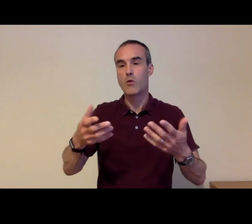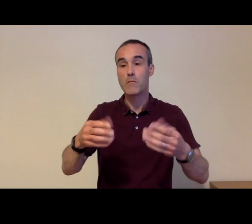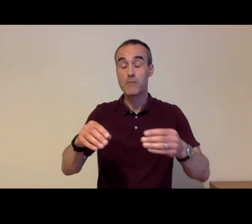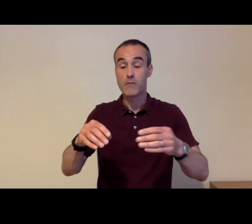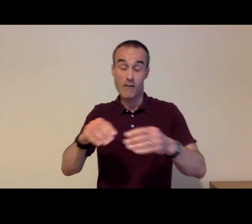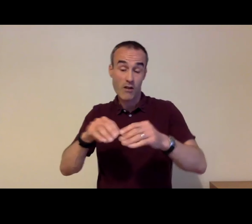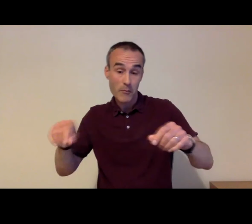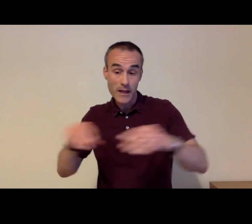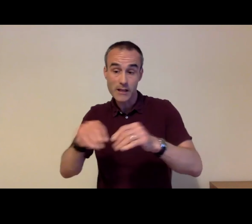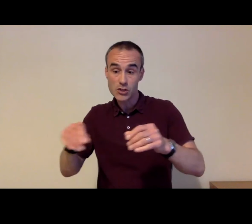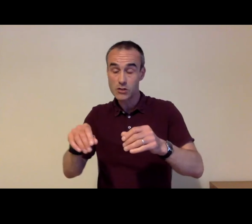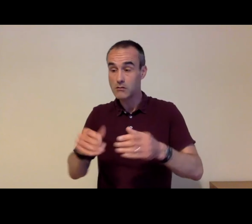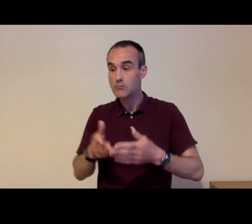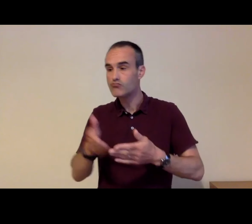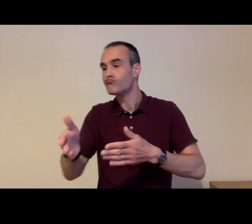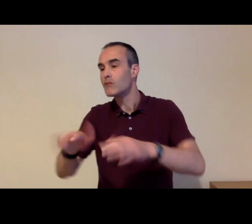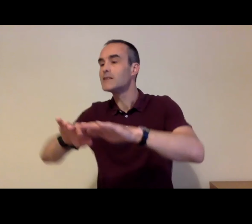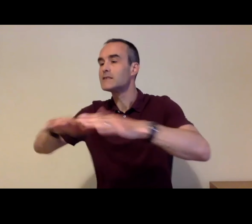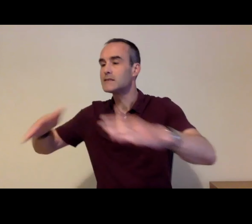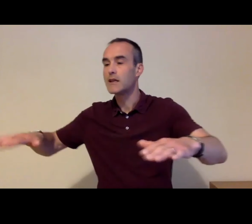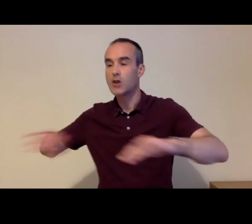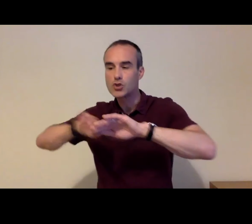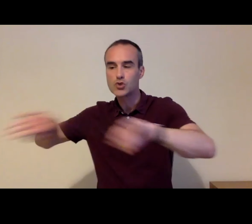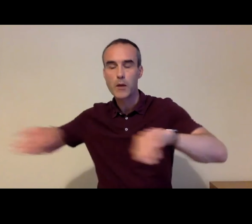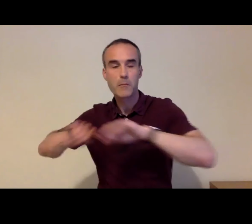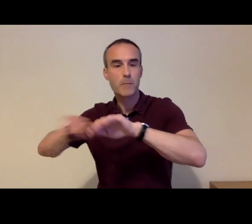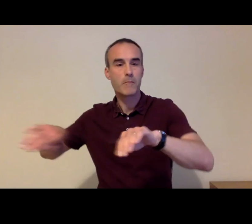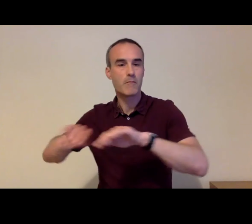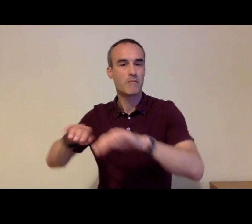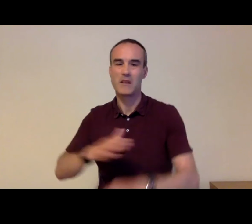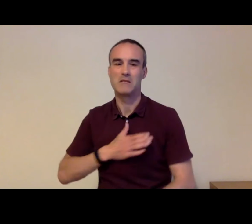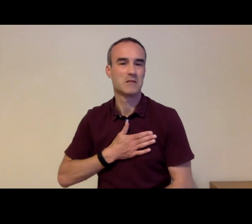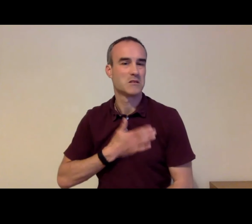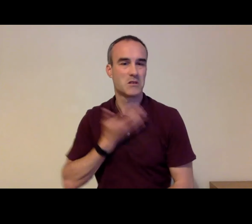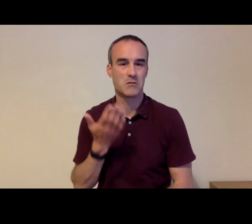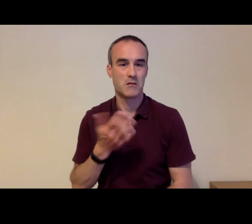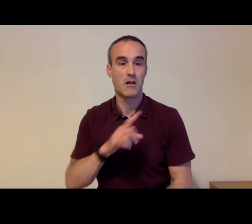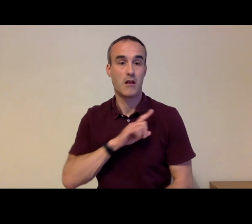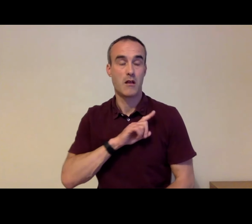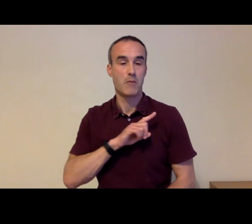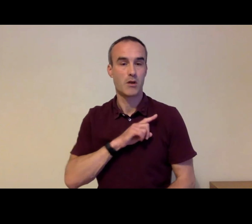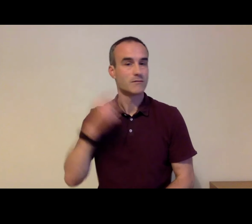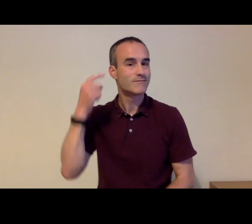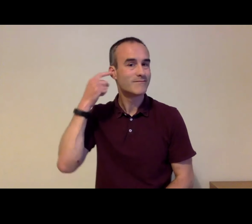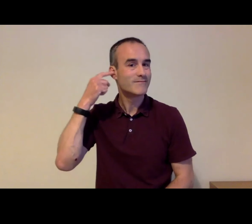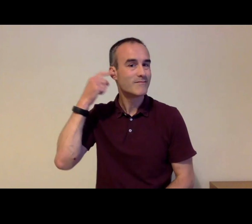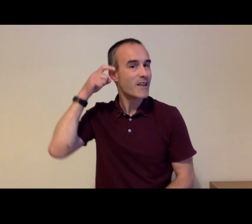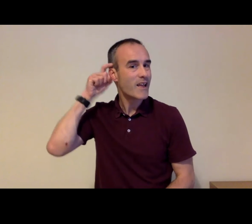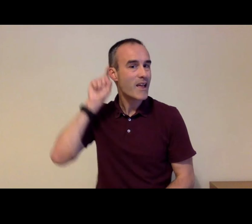I'm reluctant to do those things just because obviously I don't want to damage the sensitive electronics in the hearing aid I